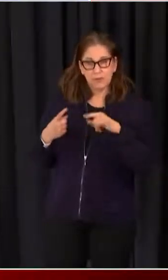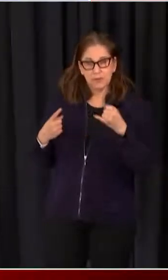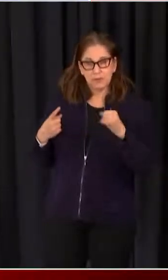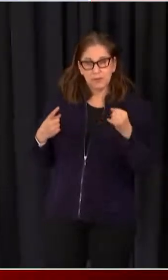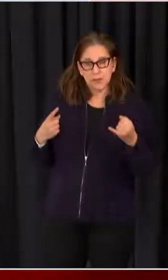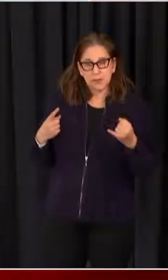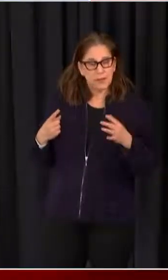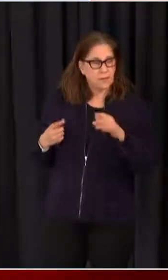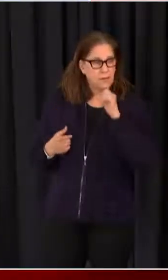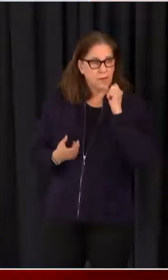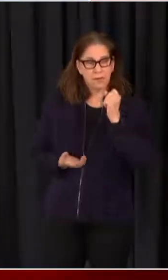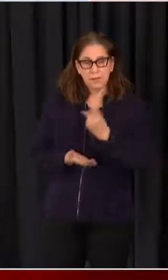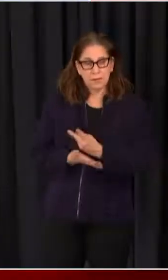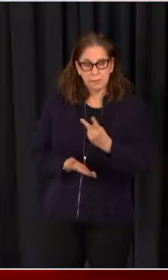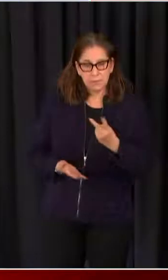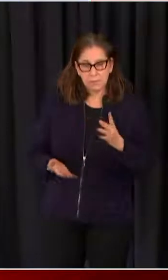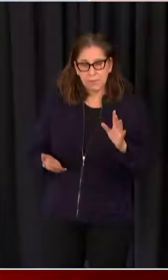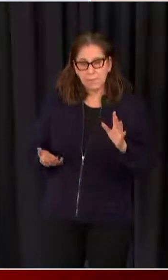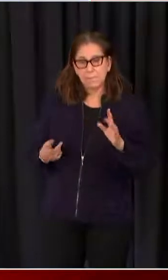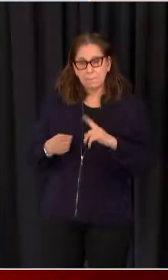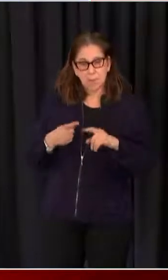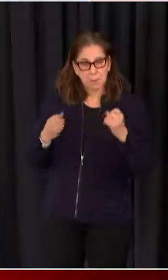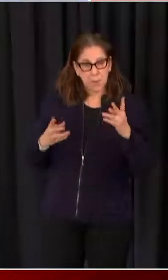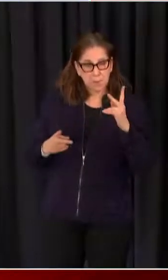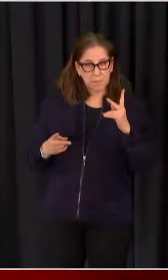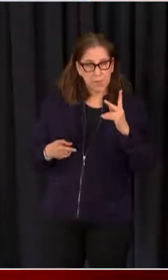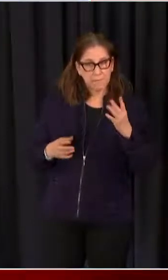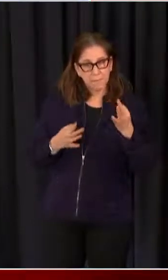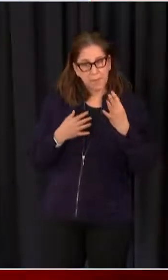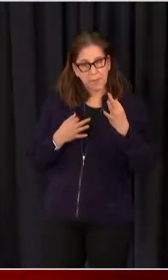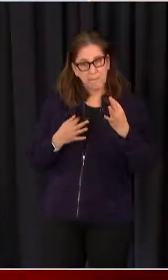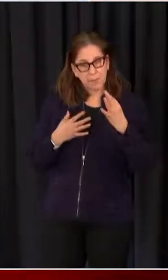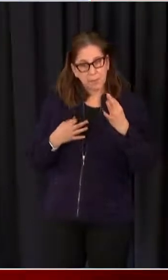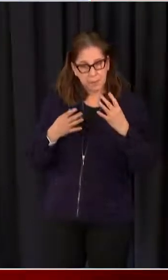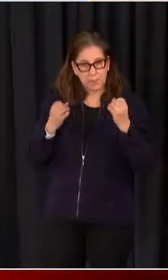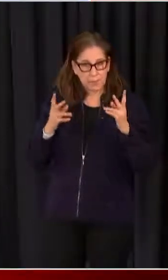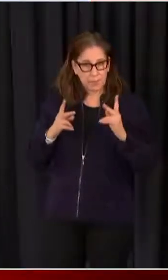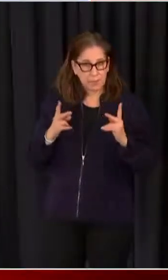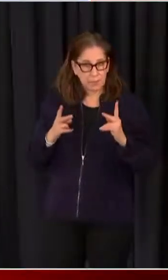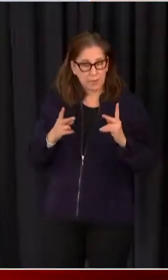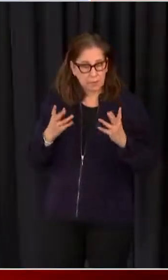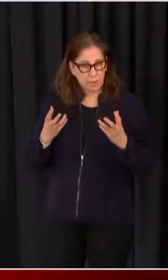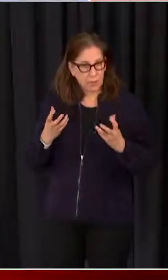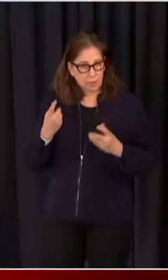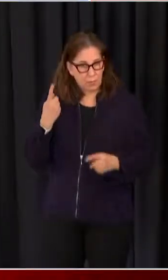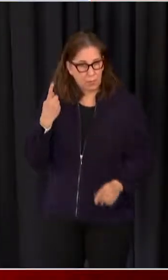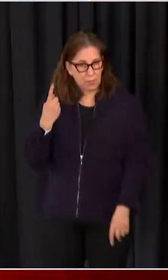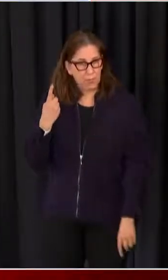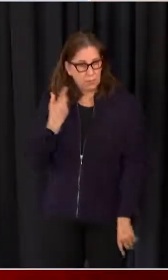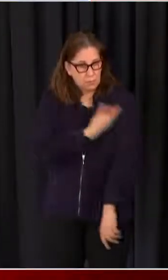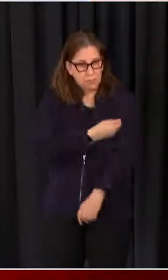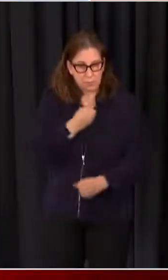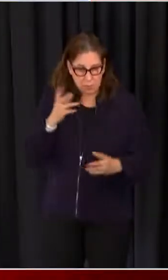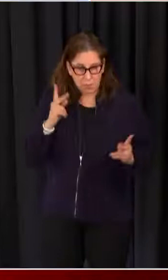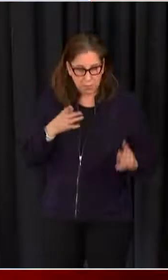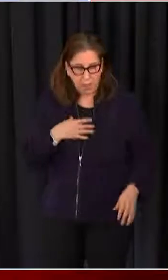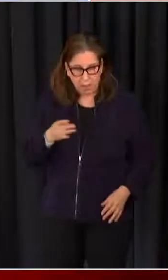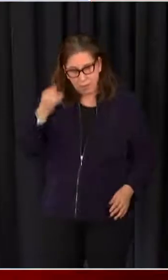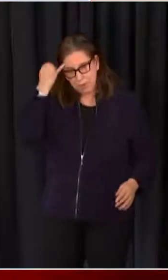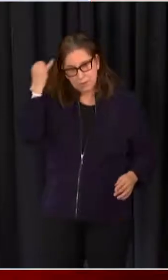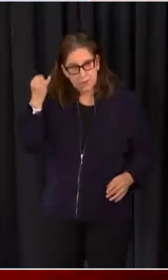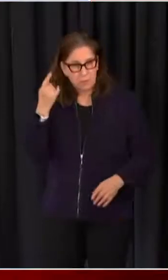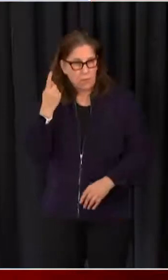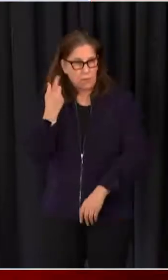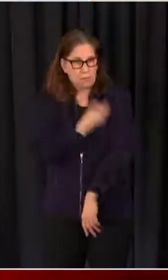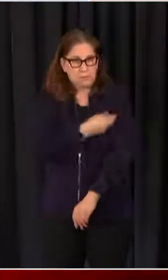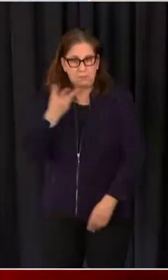any data for this, but there are some people who want just one dose. They only want to get a shot one time, and they have various reasons